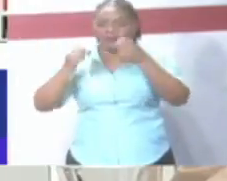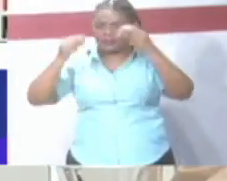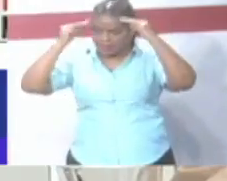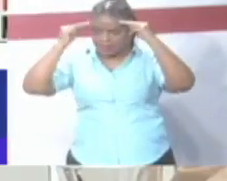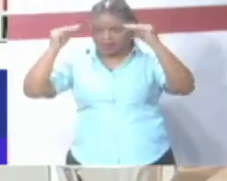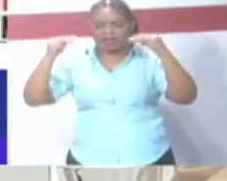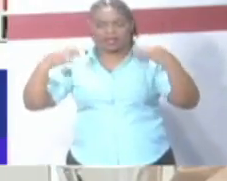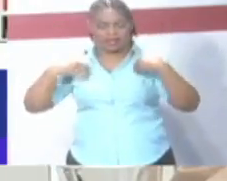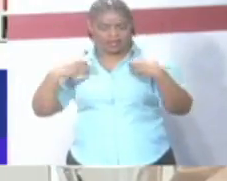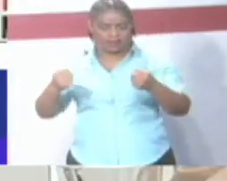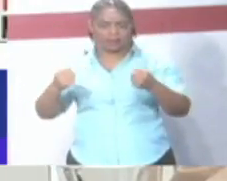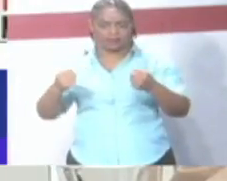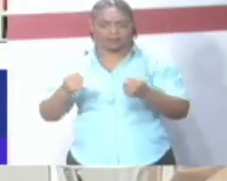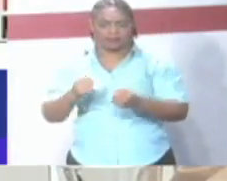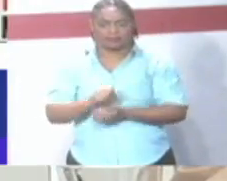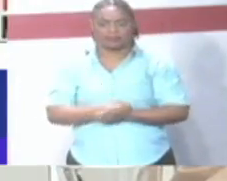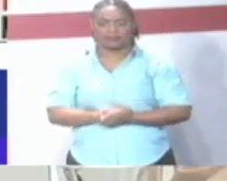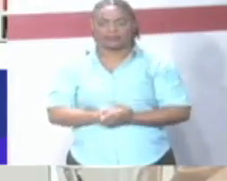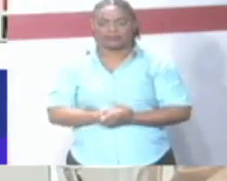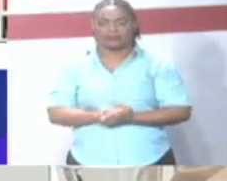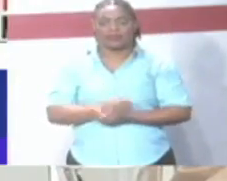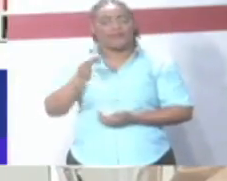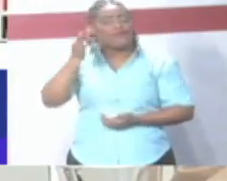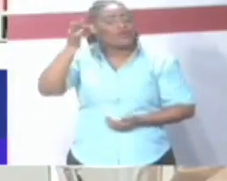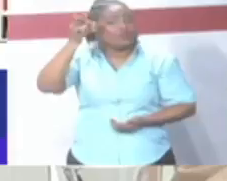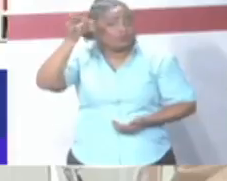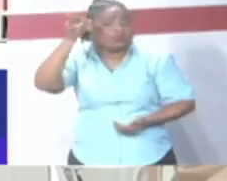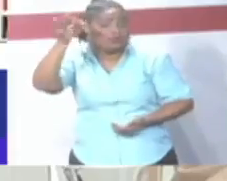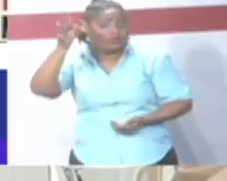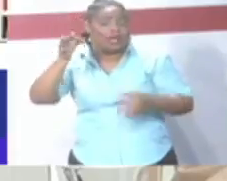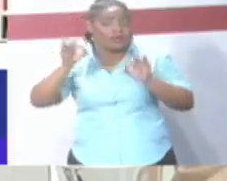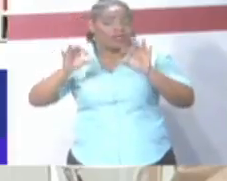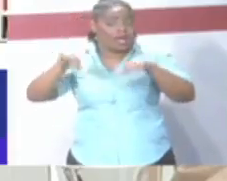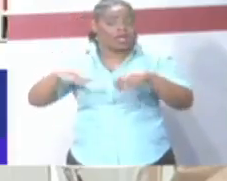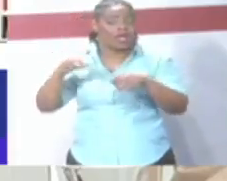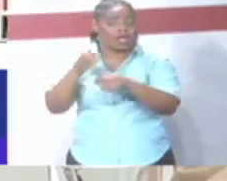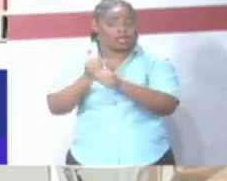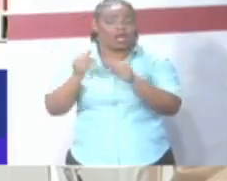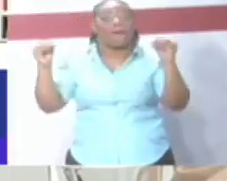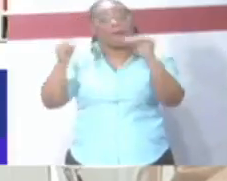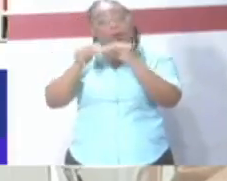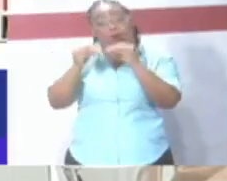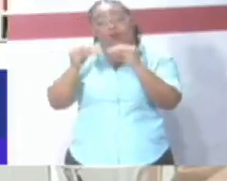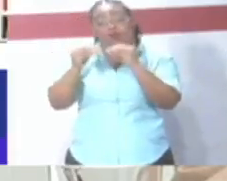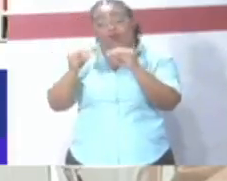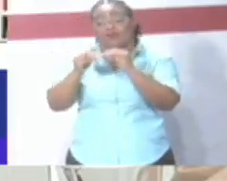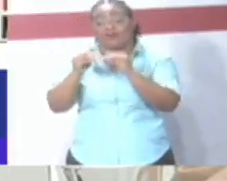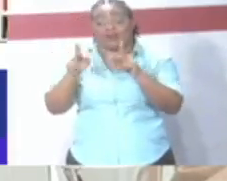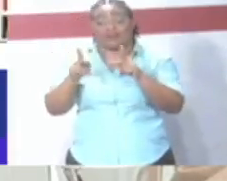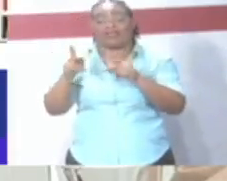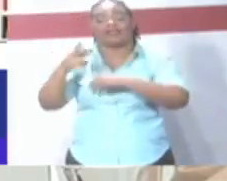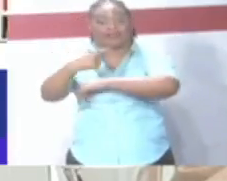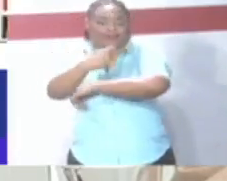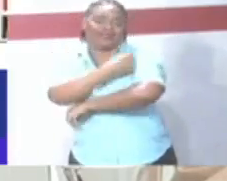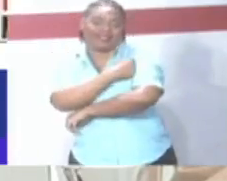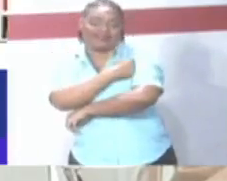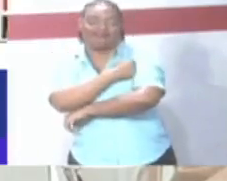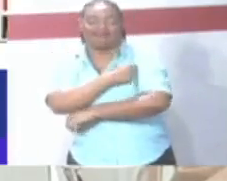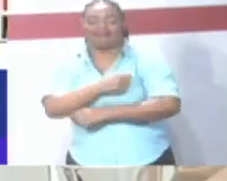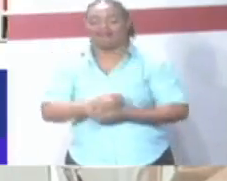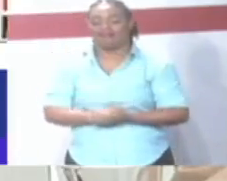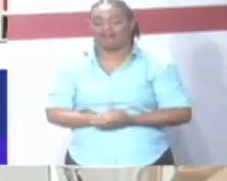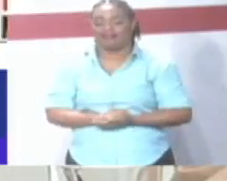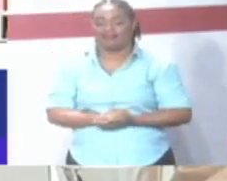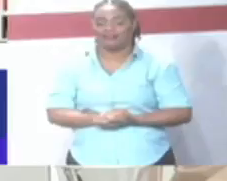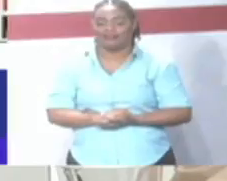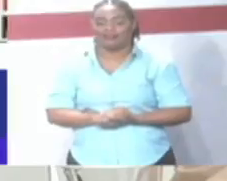willing, if we can get more and more people vaccinated, it can have a positive effect